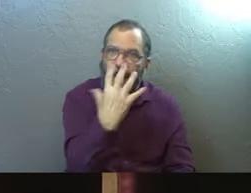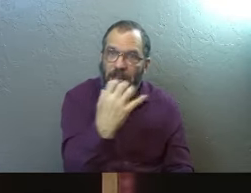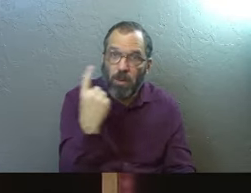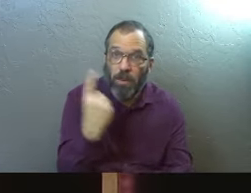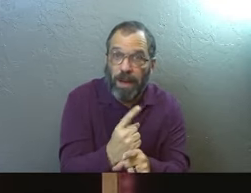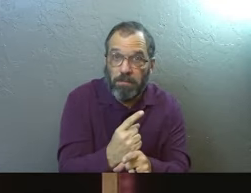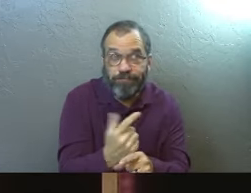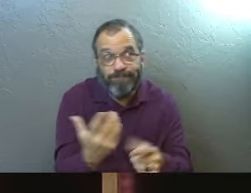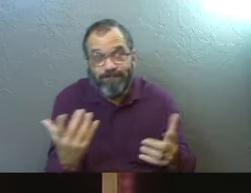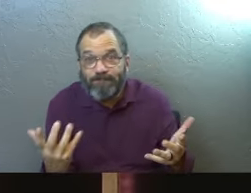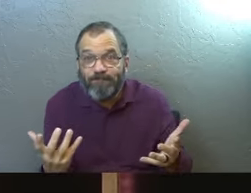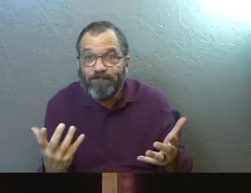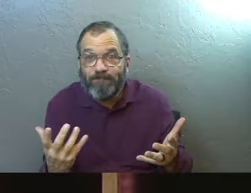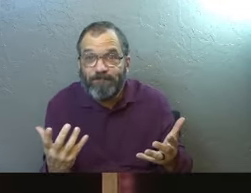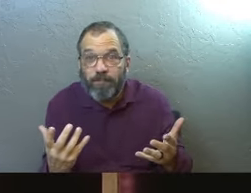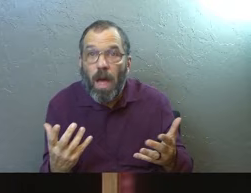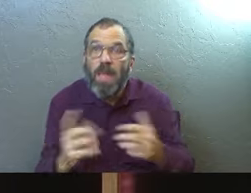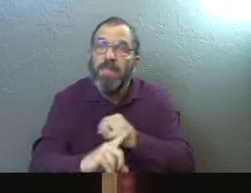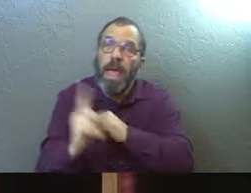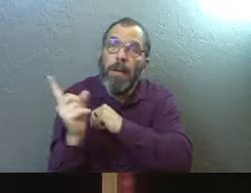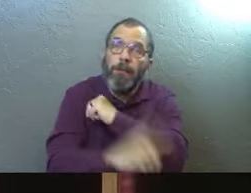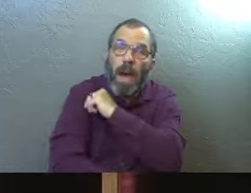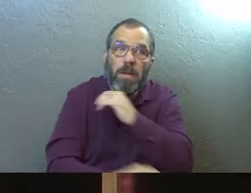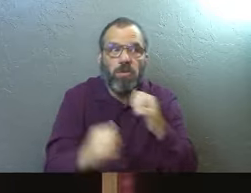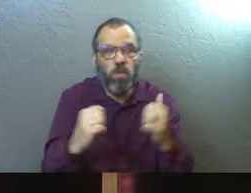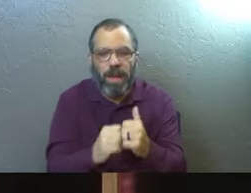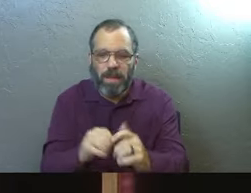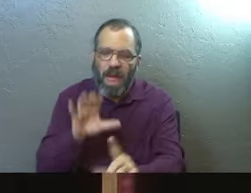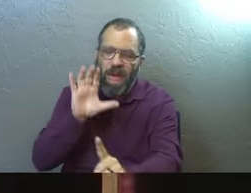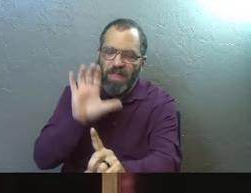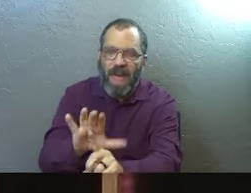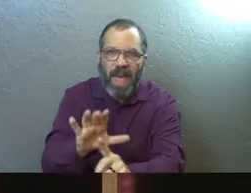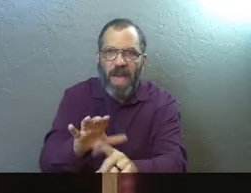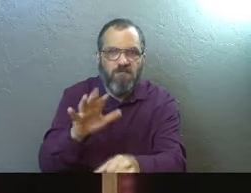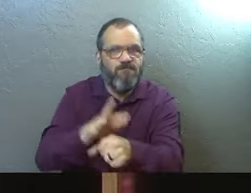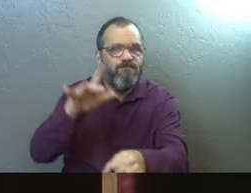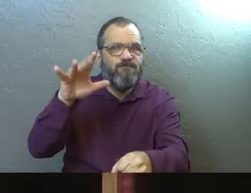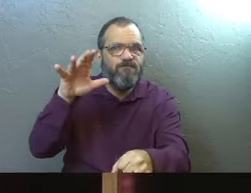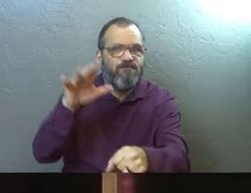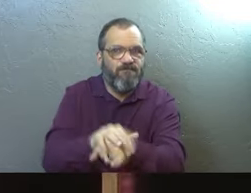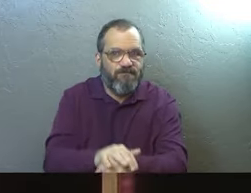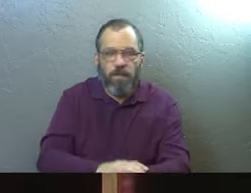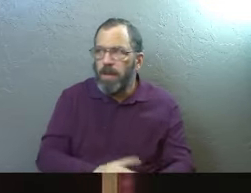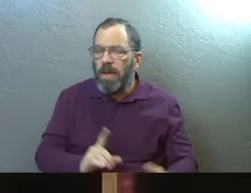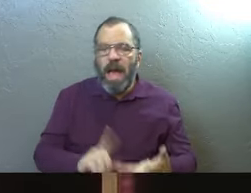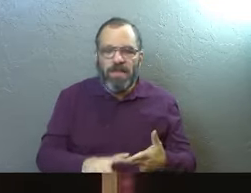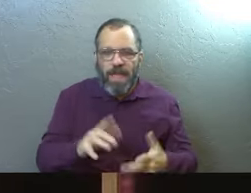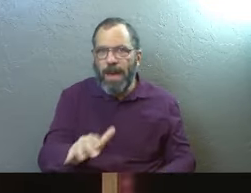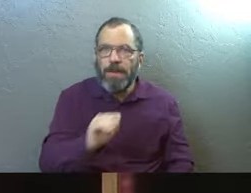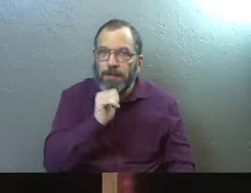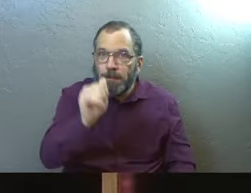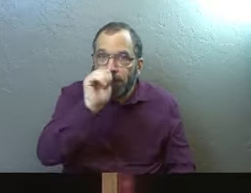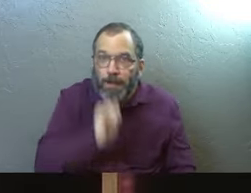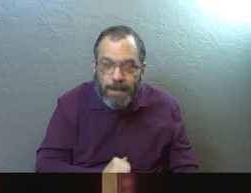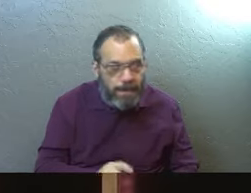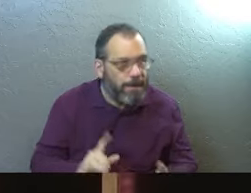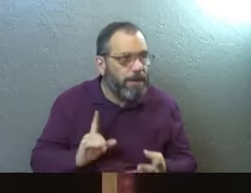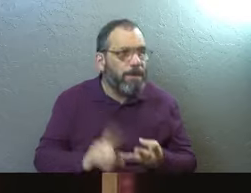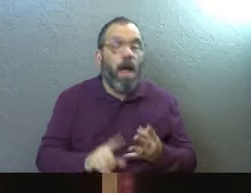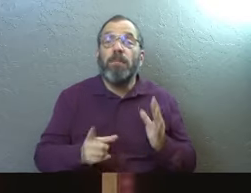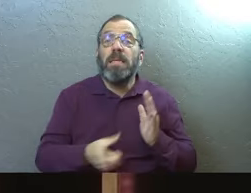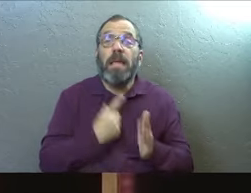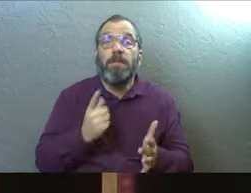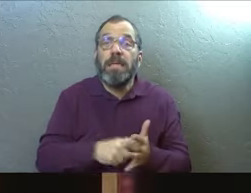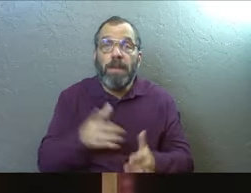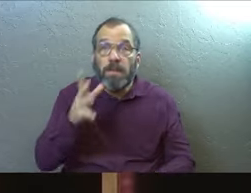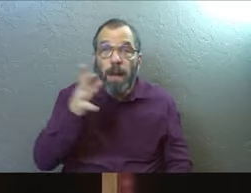Yes? They punished us in their lost temper, their impatience.